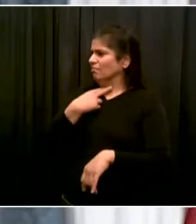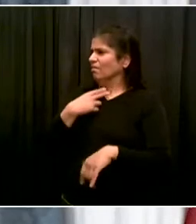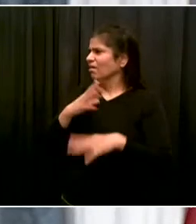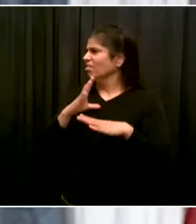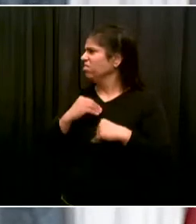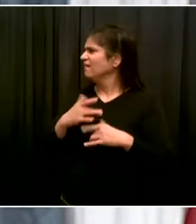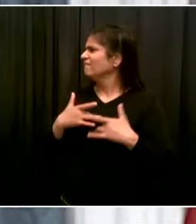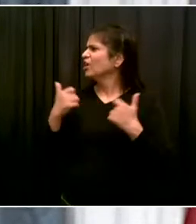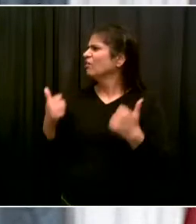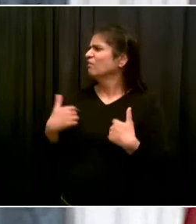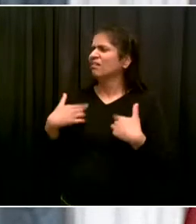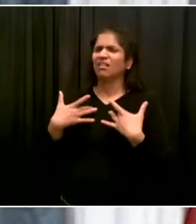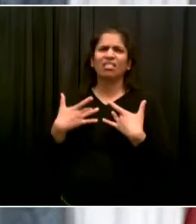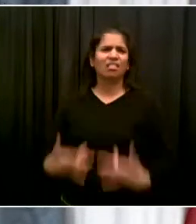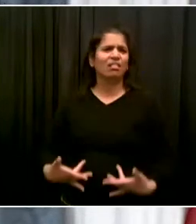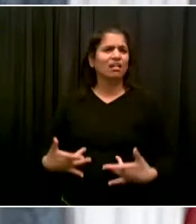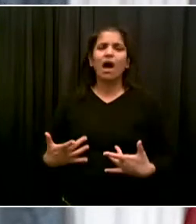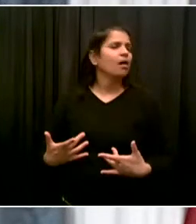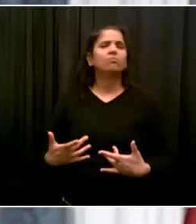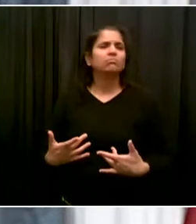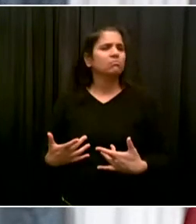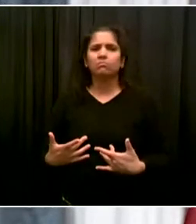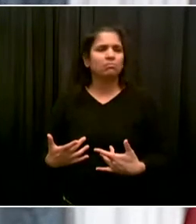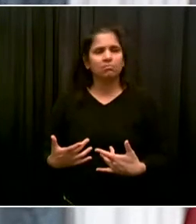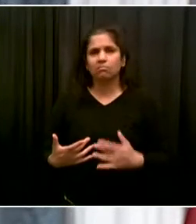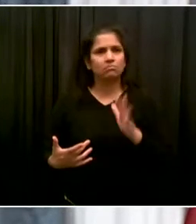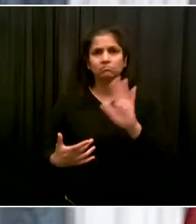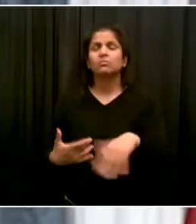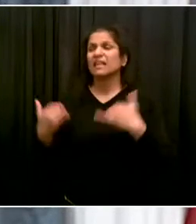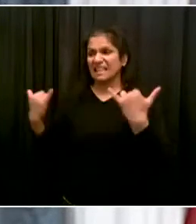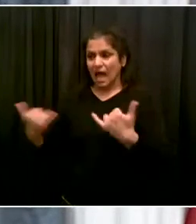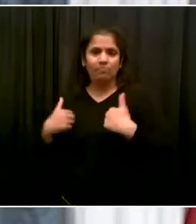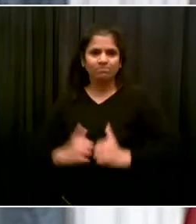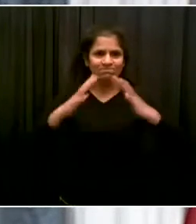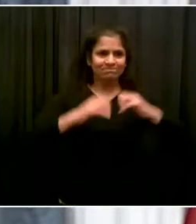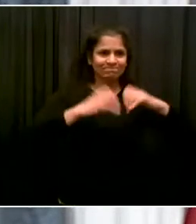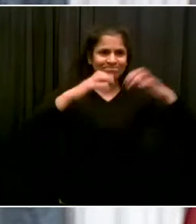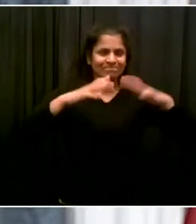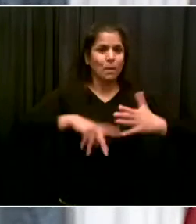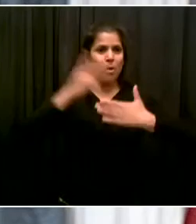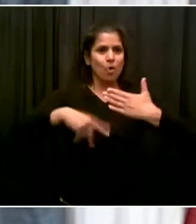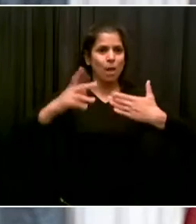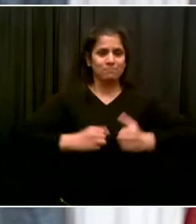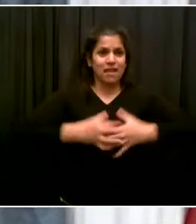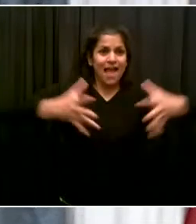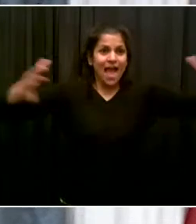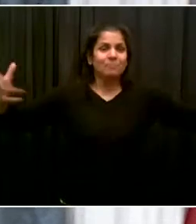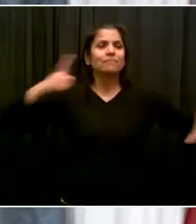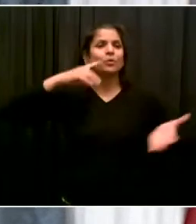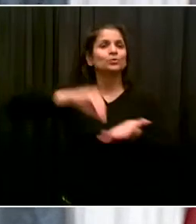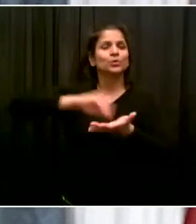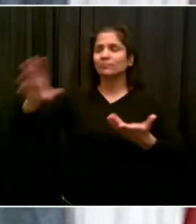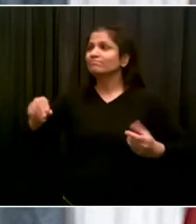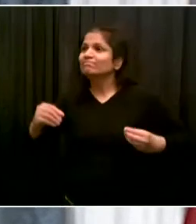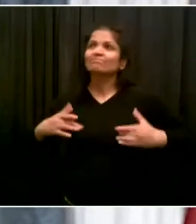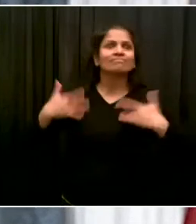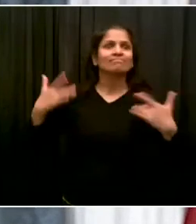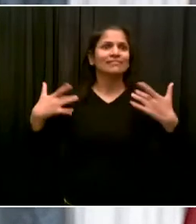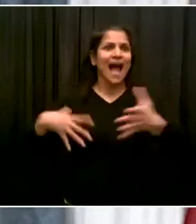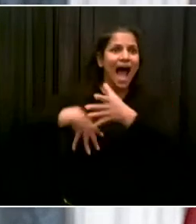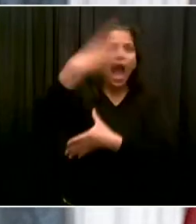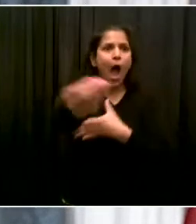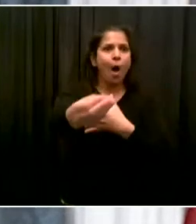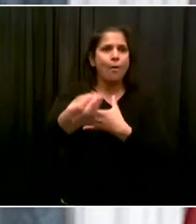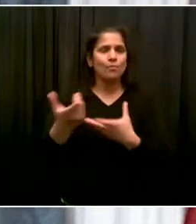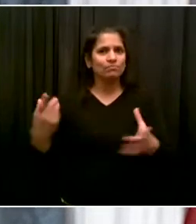look forward to. Summer Rising is an opportunity for them to learn, grow, play, and explore the city around them,